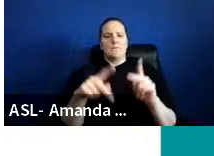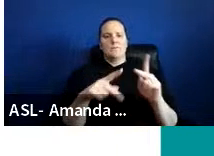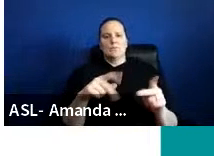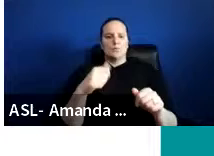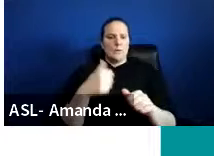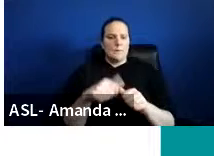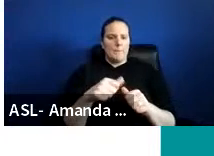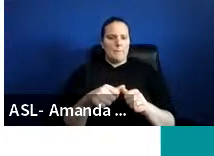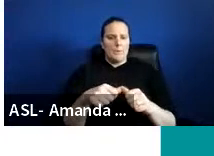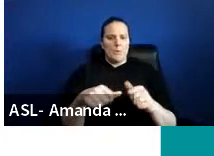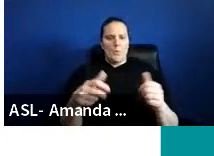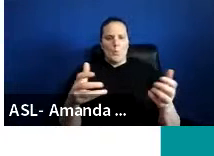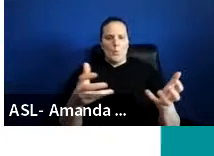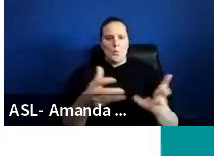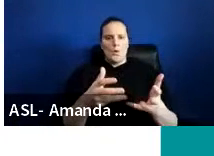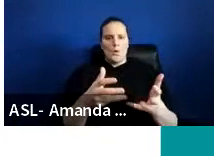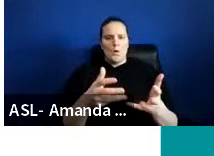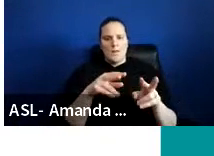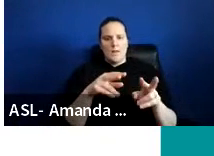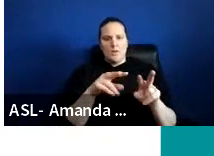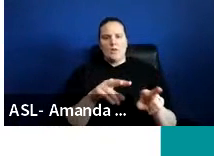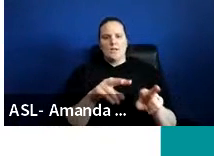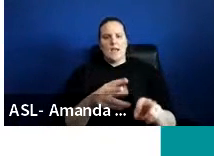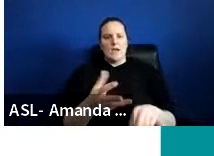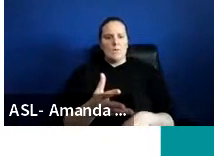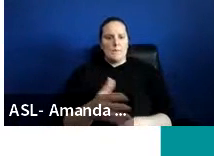remember what they were looking at.